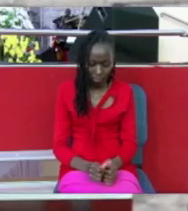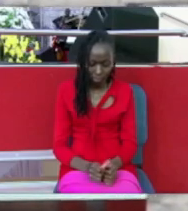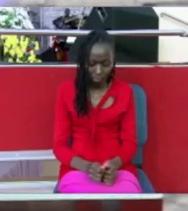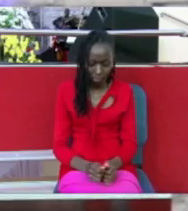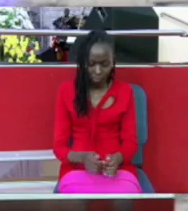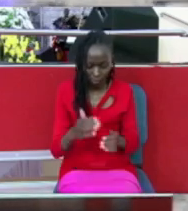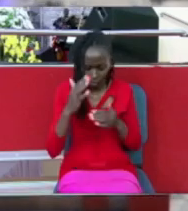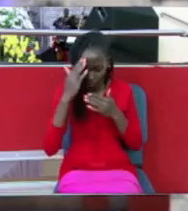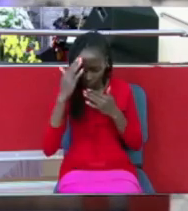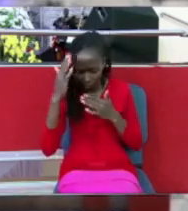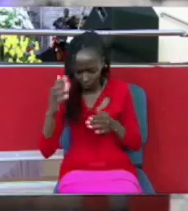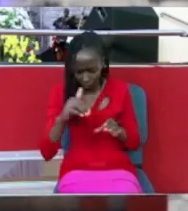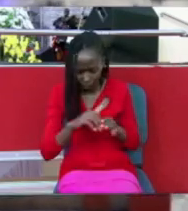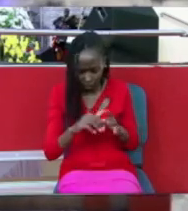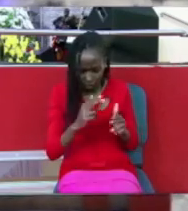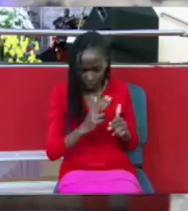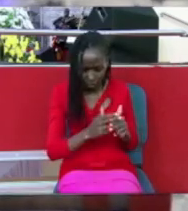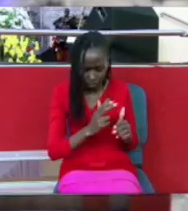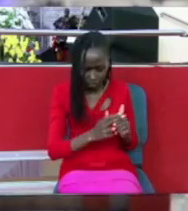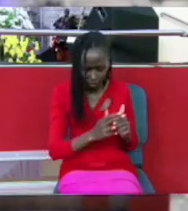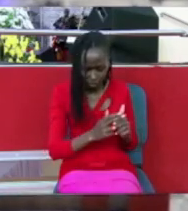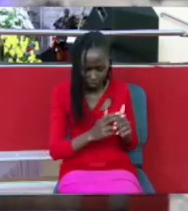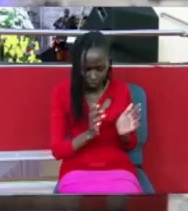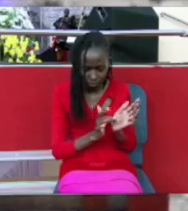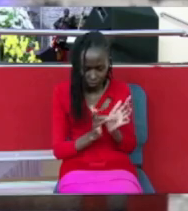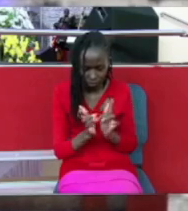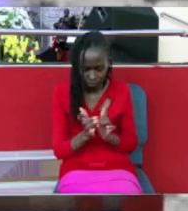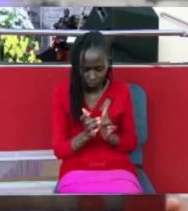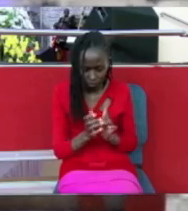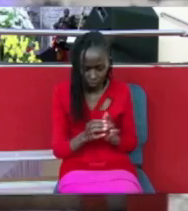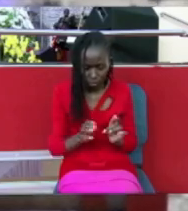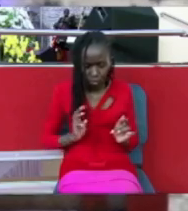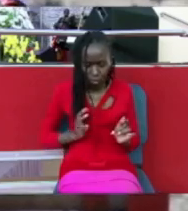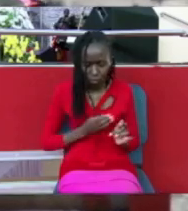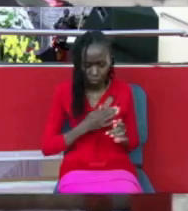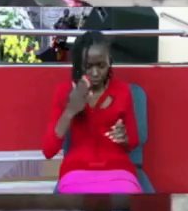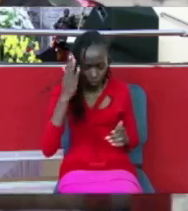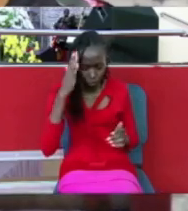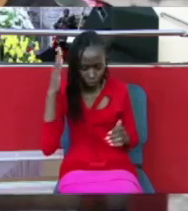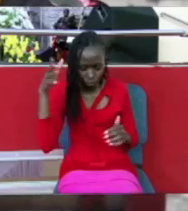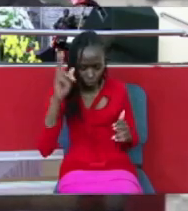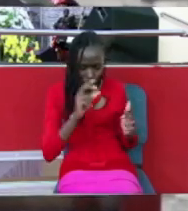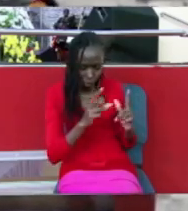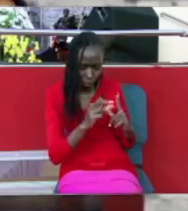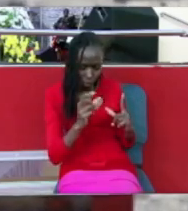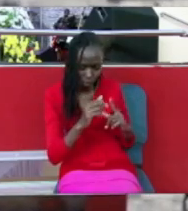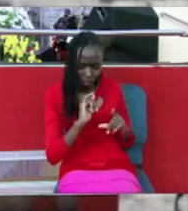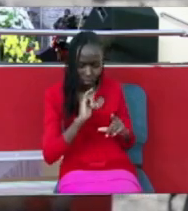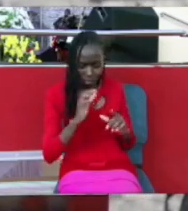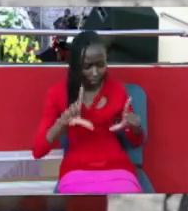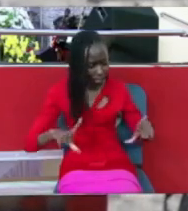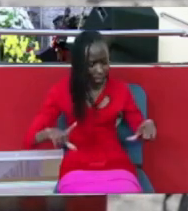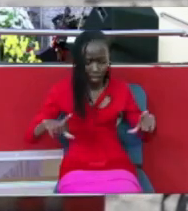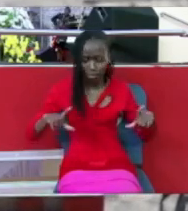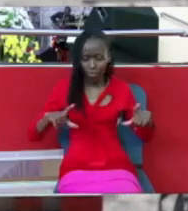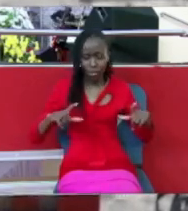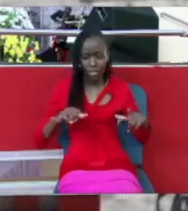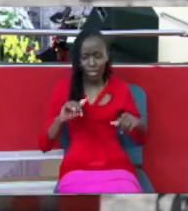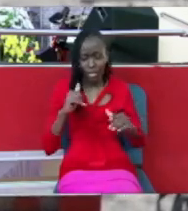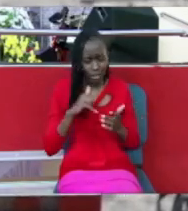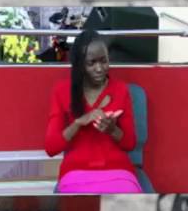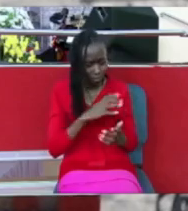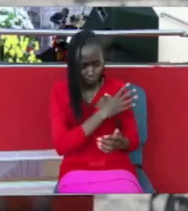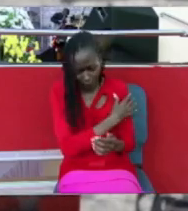Father, in the name of Jesus. Baba, katika jina la Yesu. We know your word is alive. It is